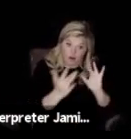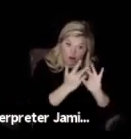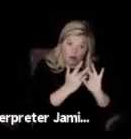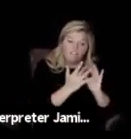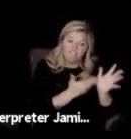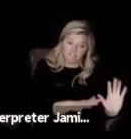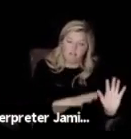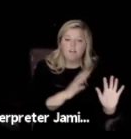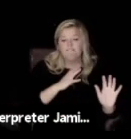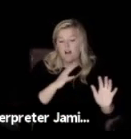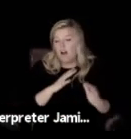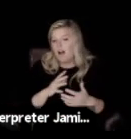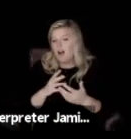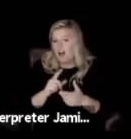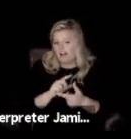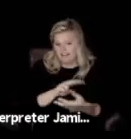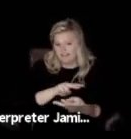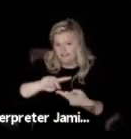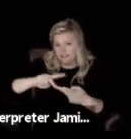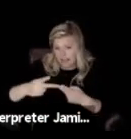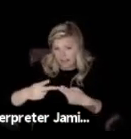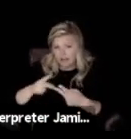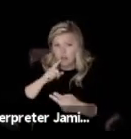you actually had conversation with them?